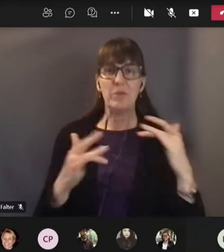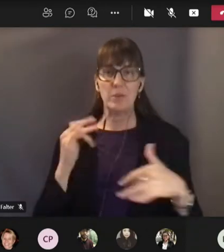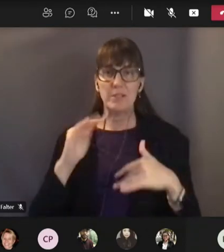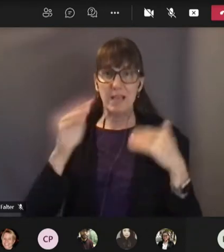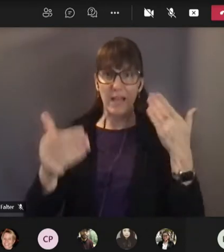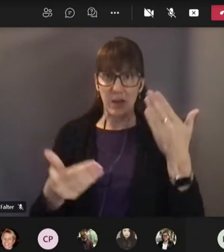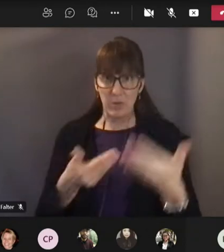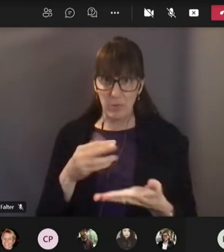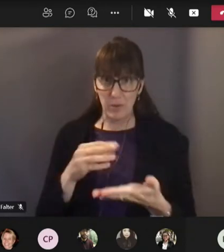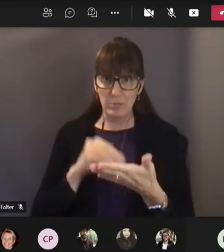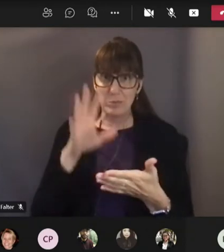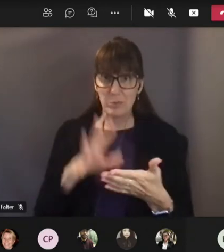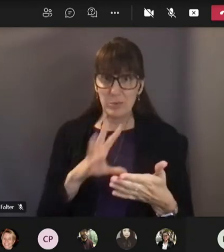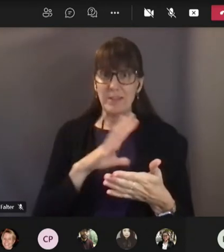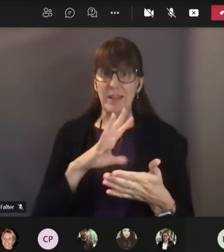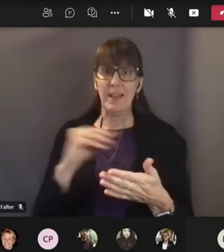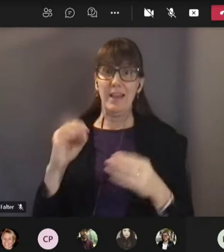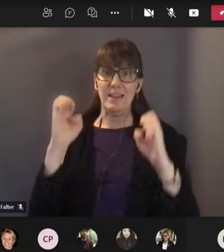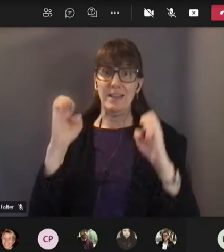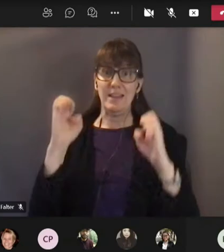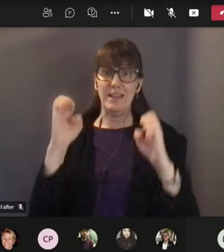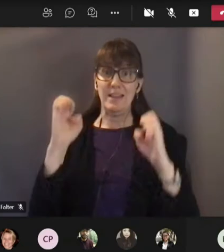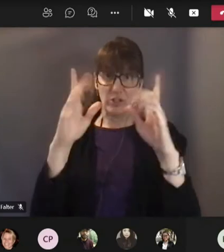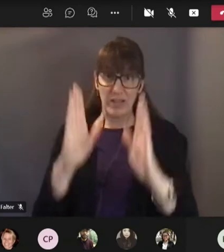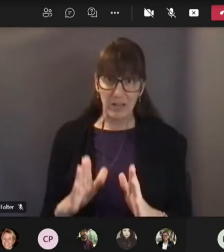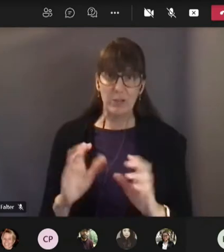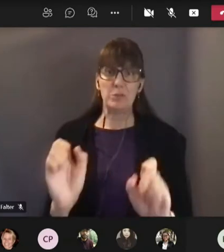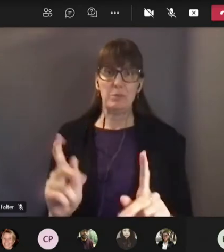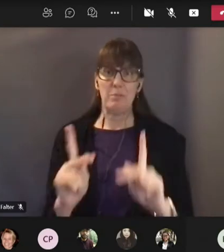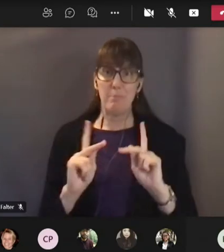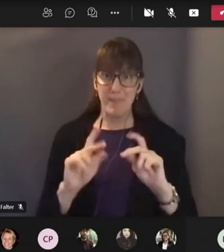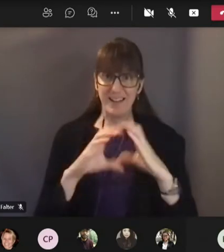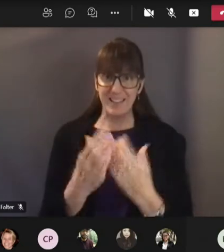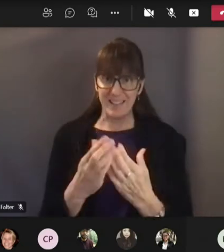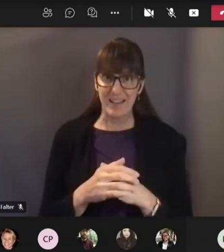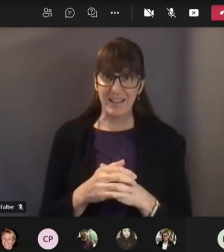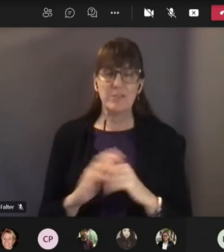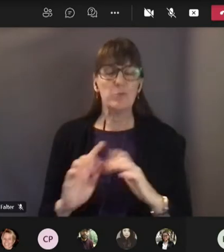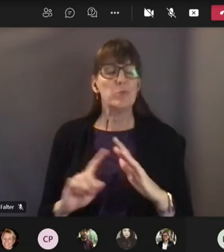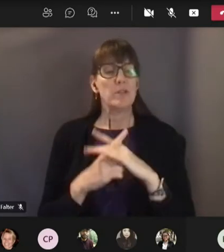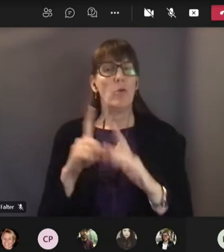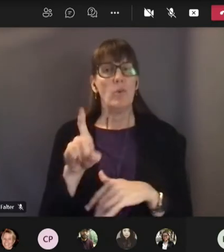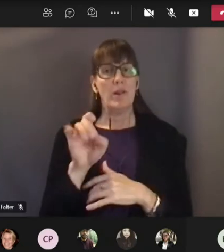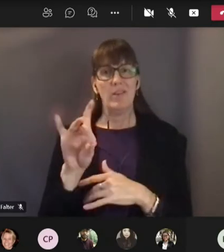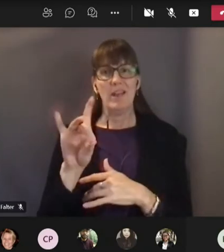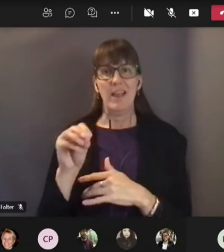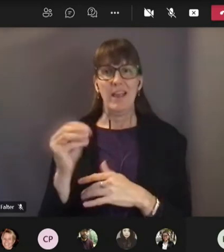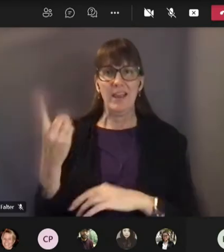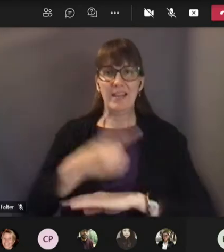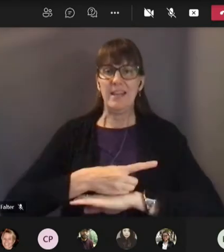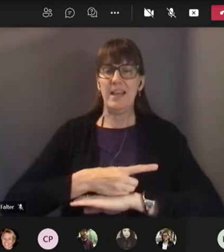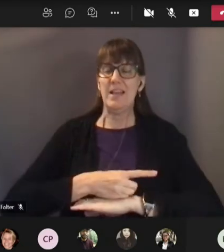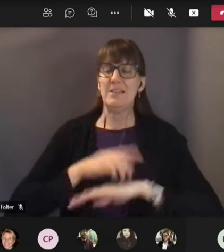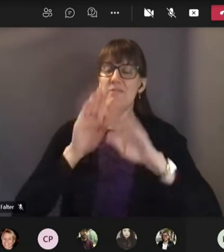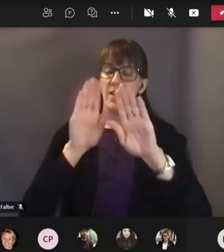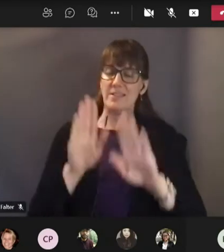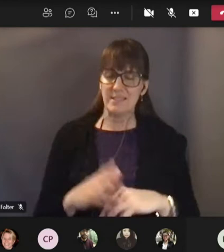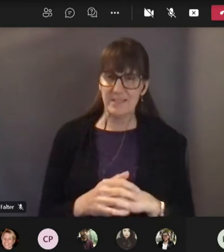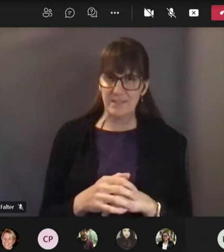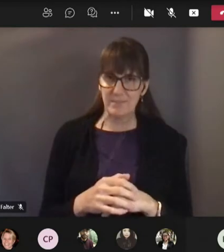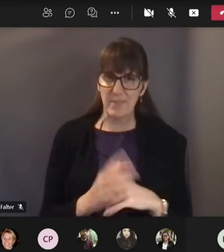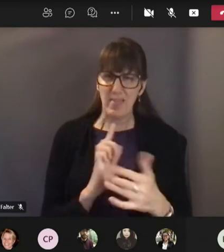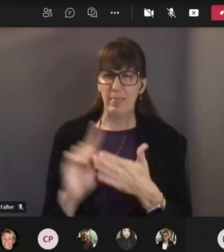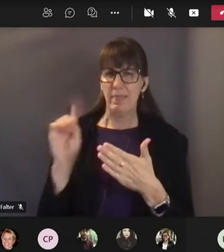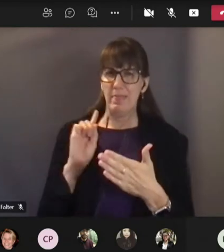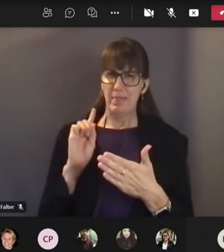the classroom as we kick off 180 days of excellence. At last week's town hall, we talked about health and